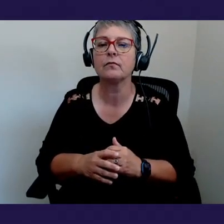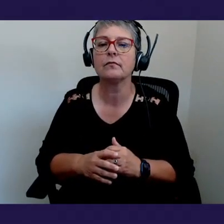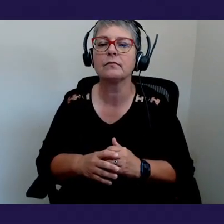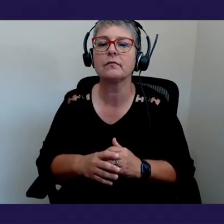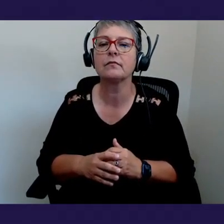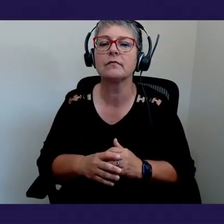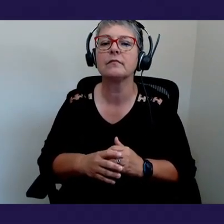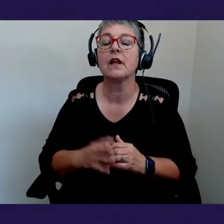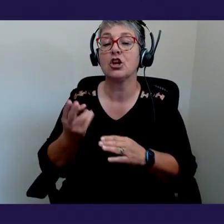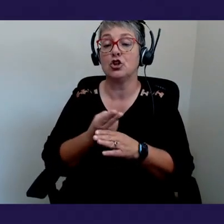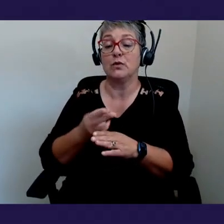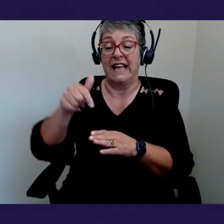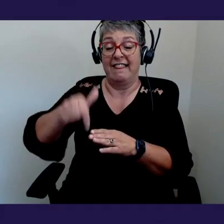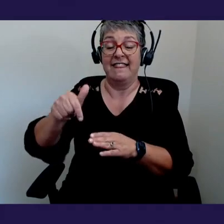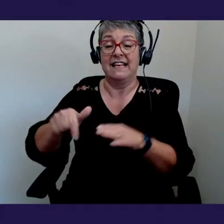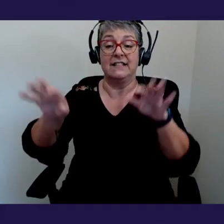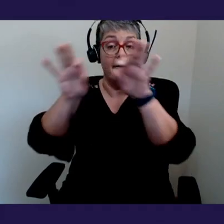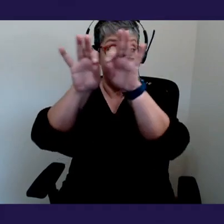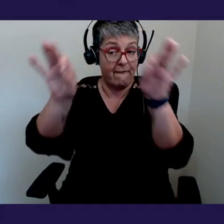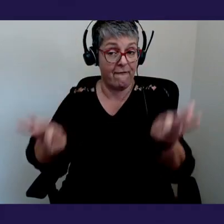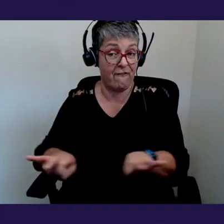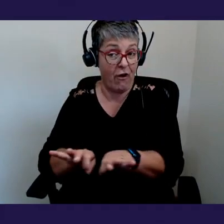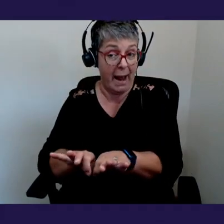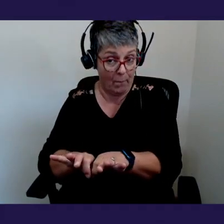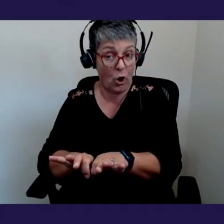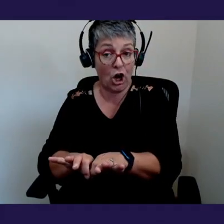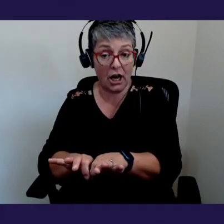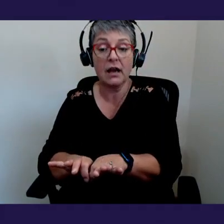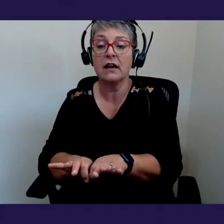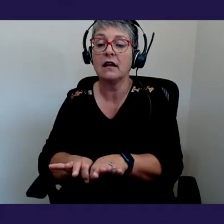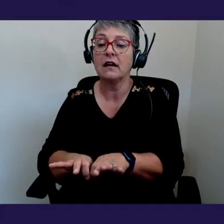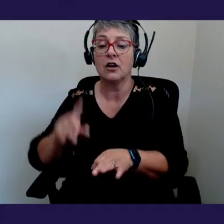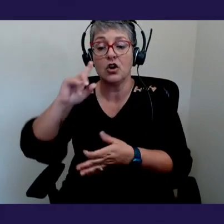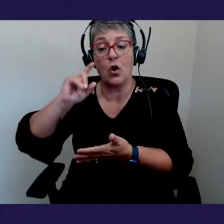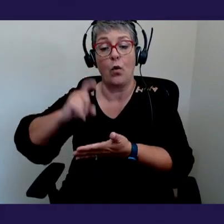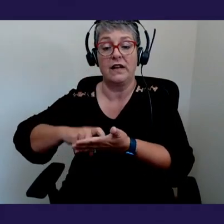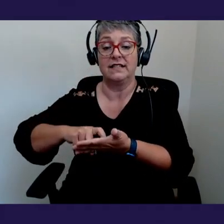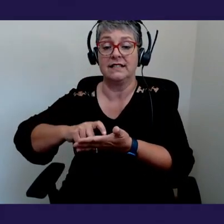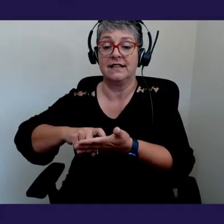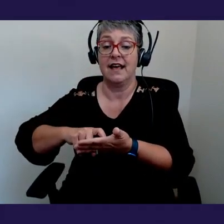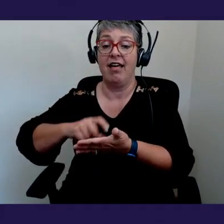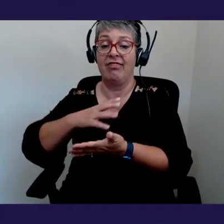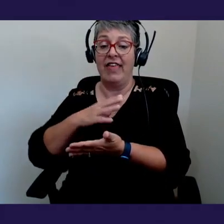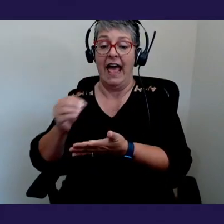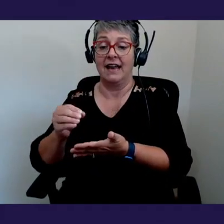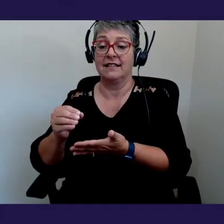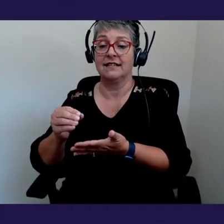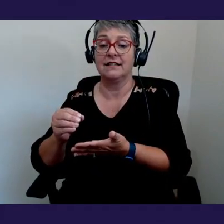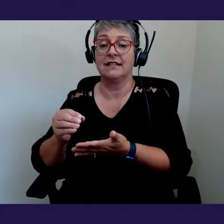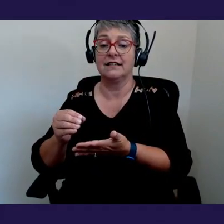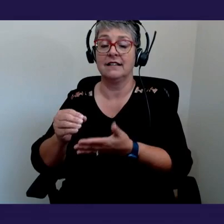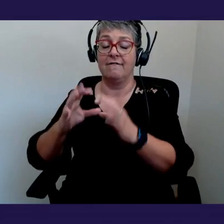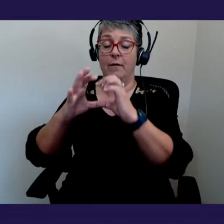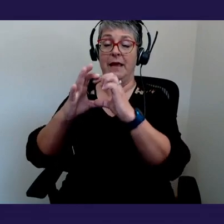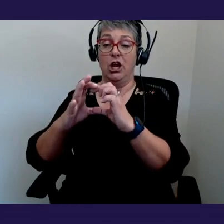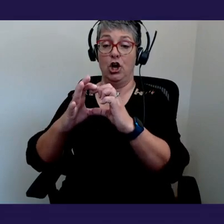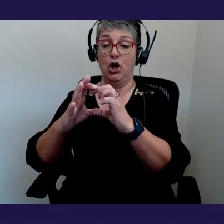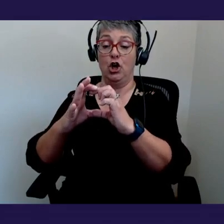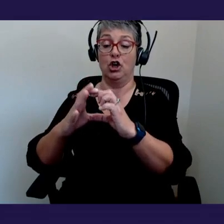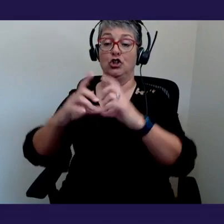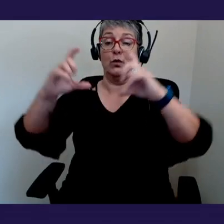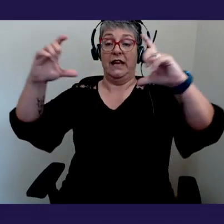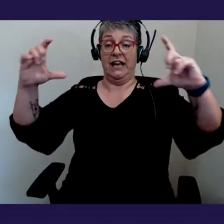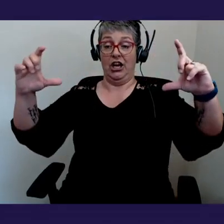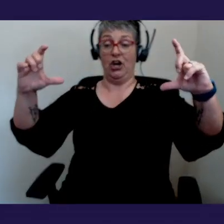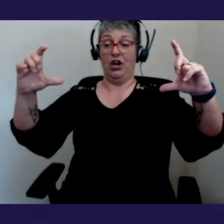framework, we see information enters our environment as individuals at the center of the target from the external environment. It's parked